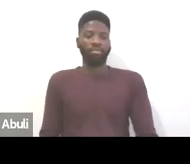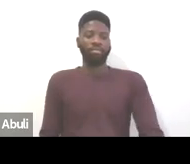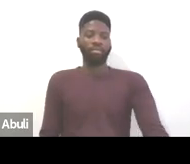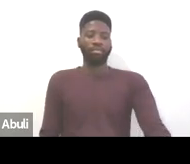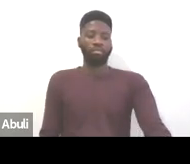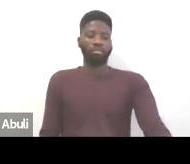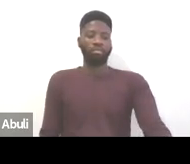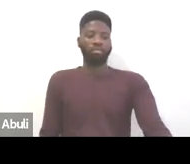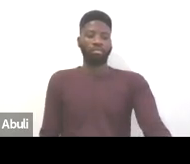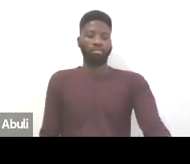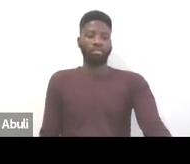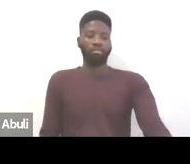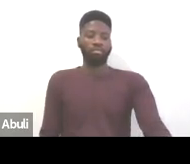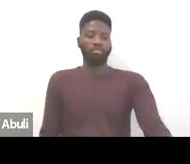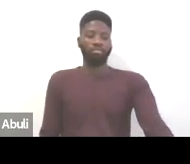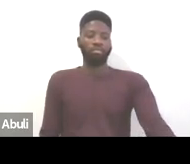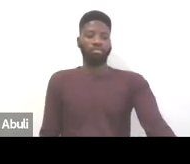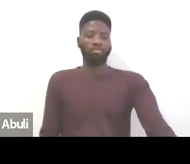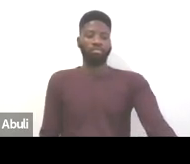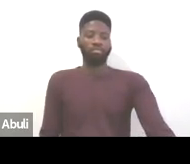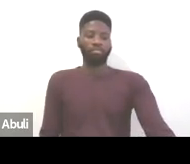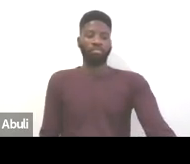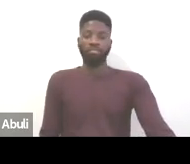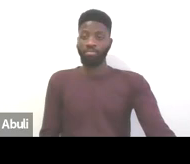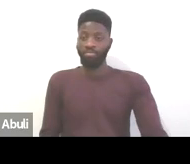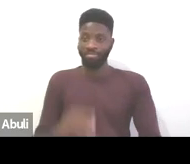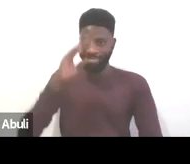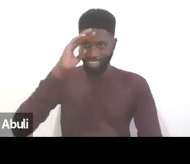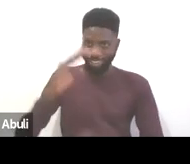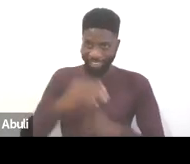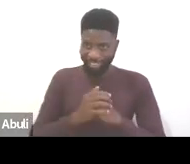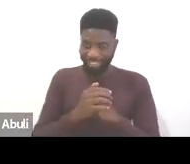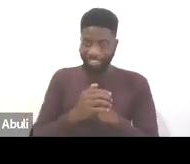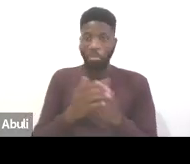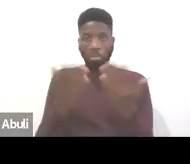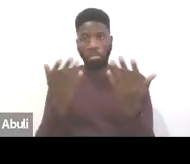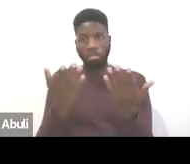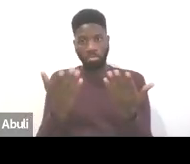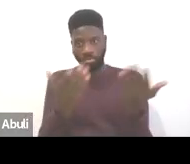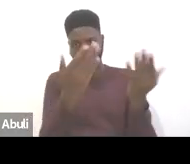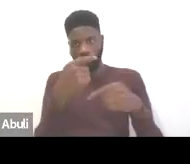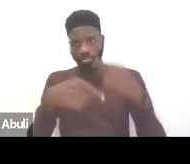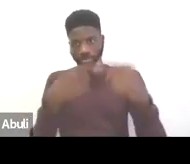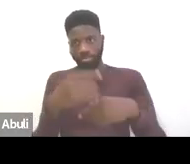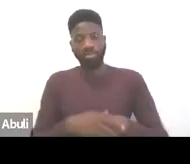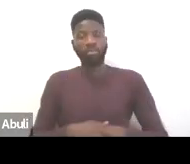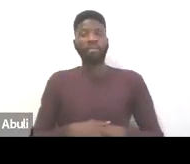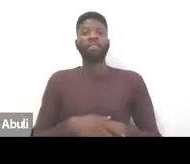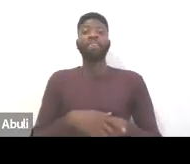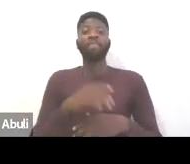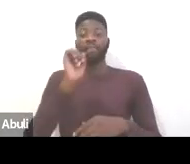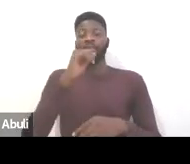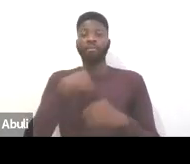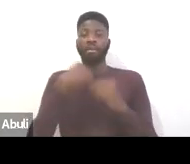Yes, I can see like, hello? Yes, you can go ahead. I can see